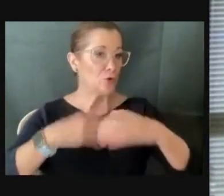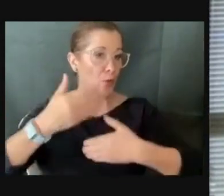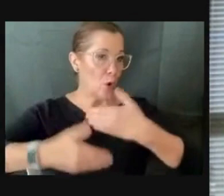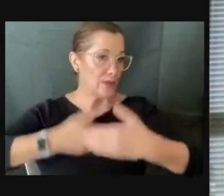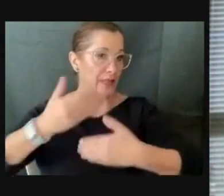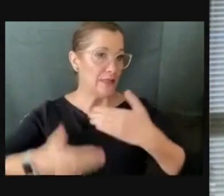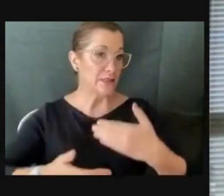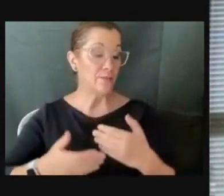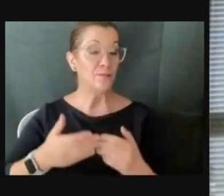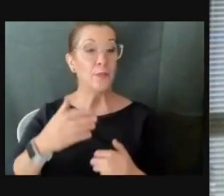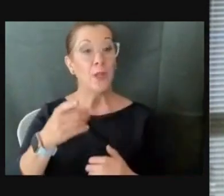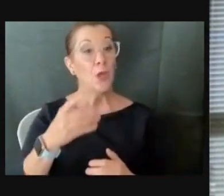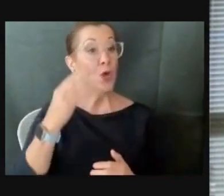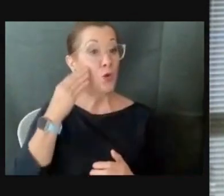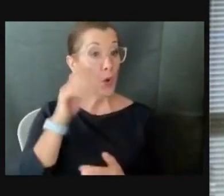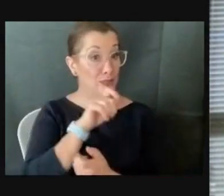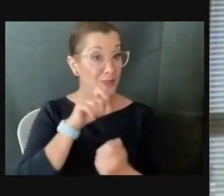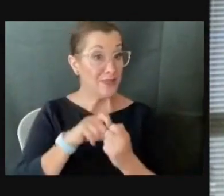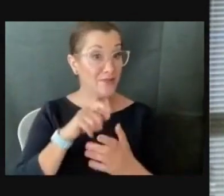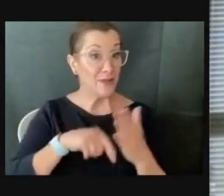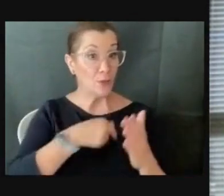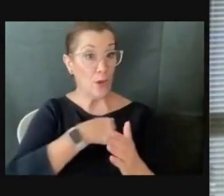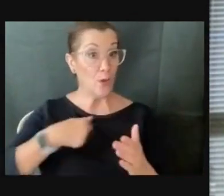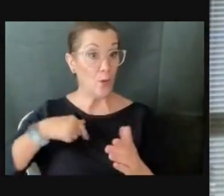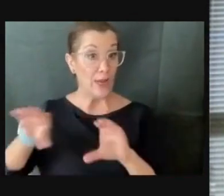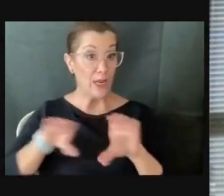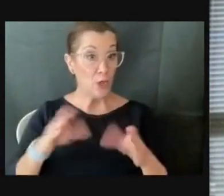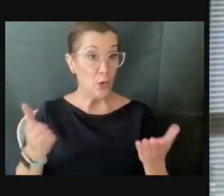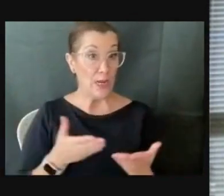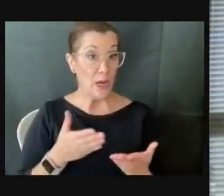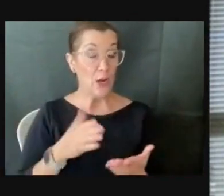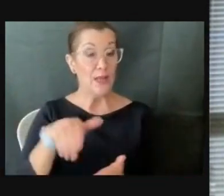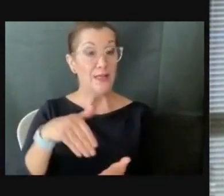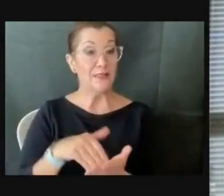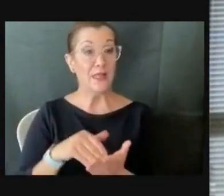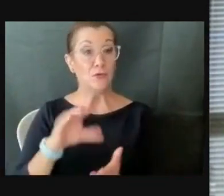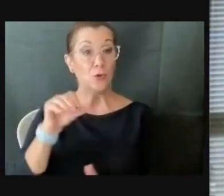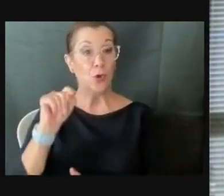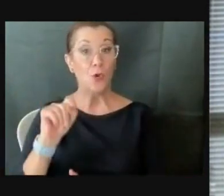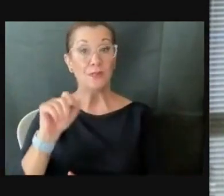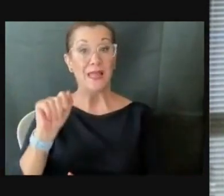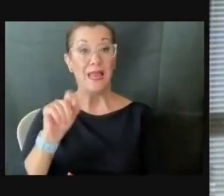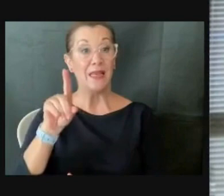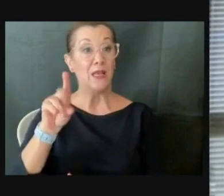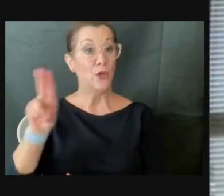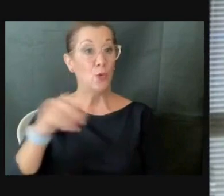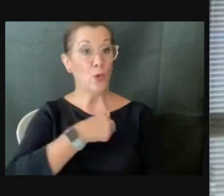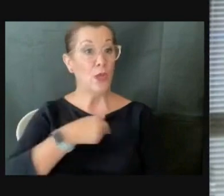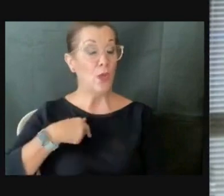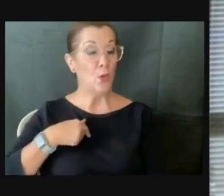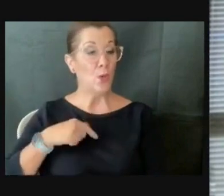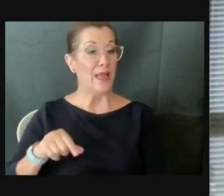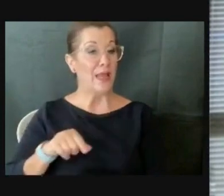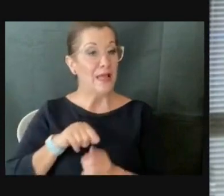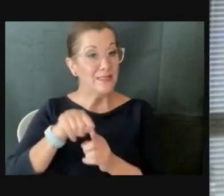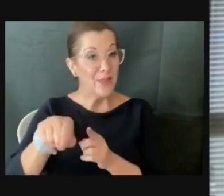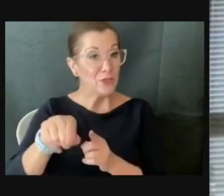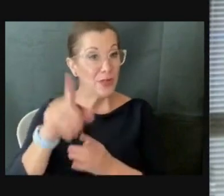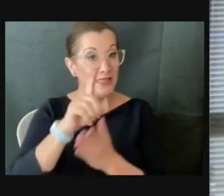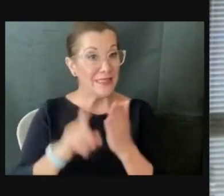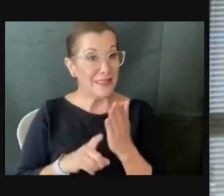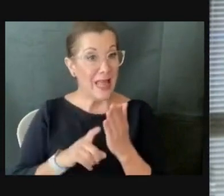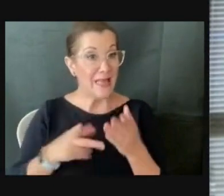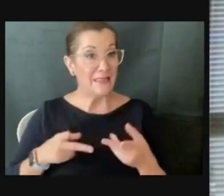so specifically what we do here at Central Coast ADU is we specialize in the design and the